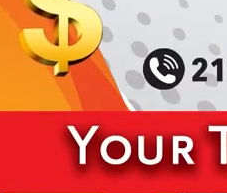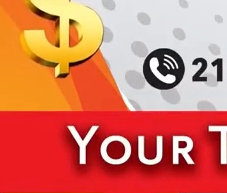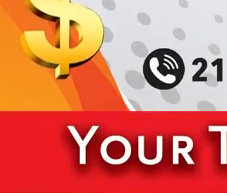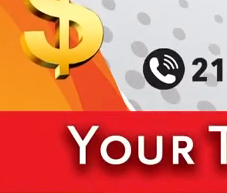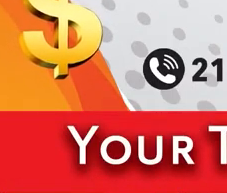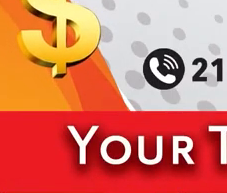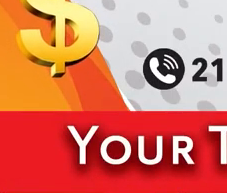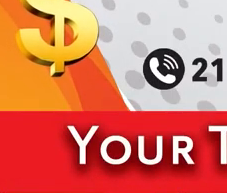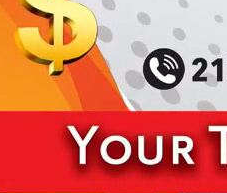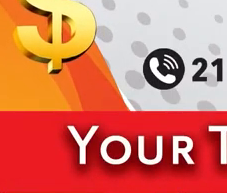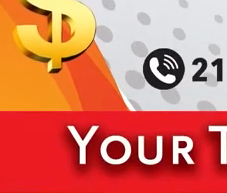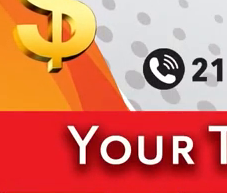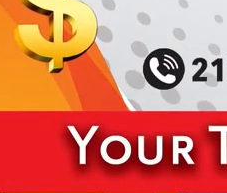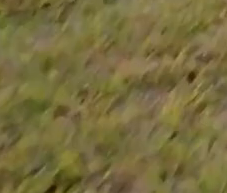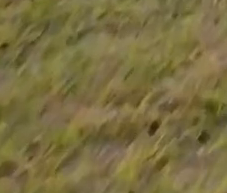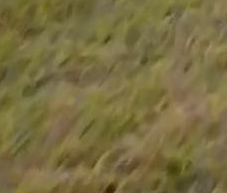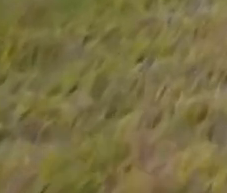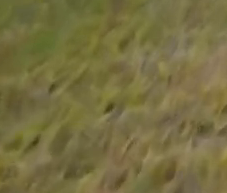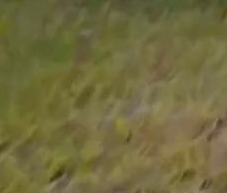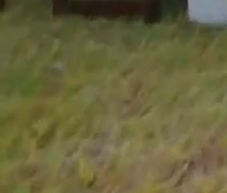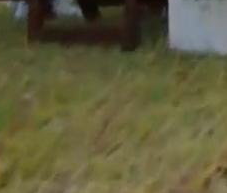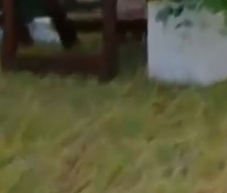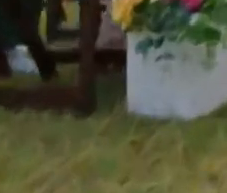costs less.